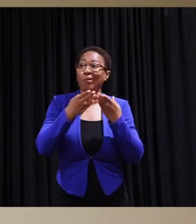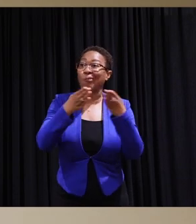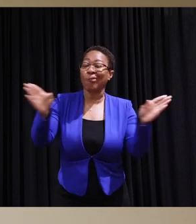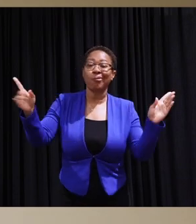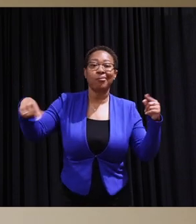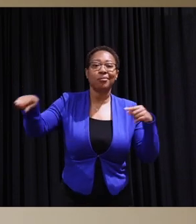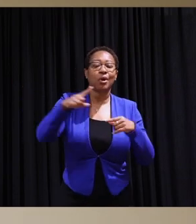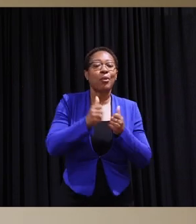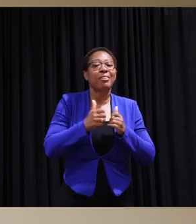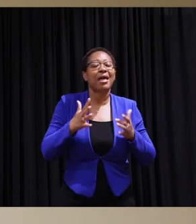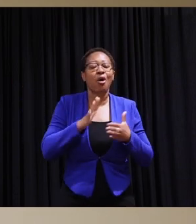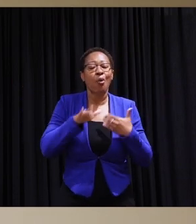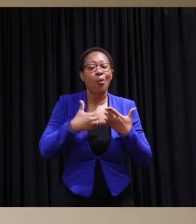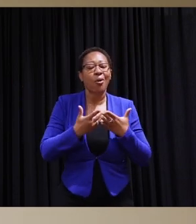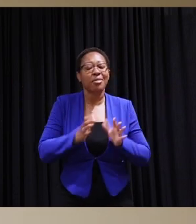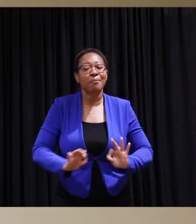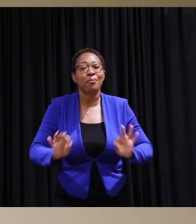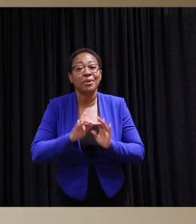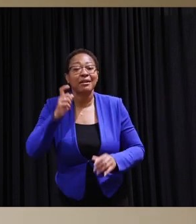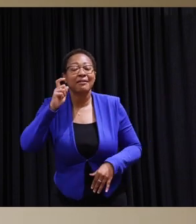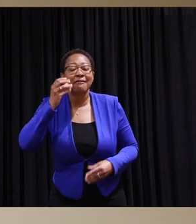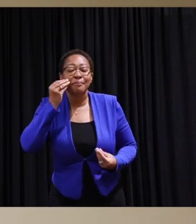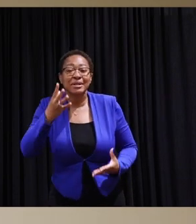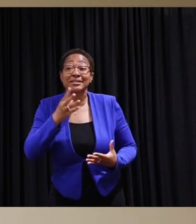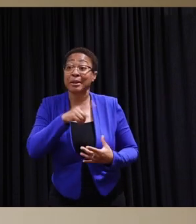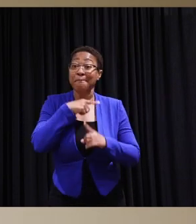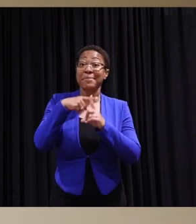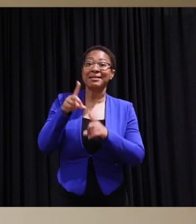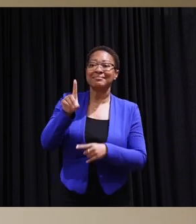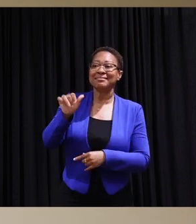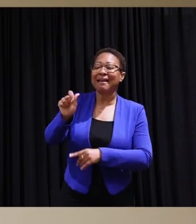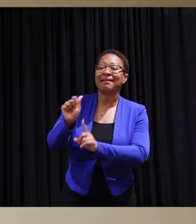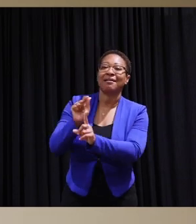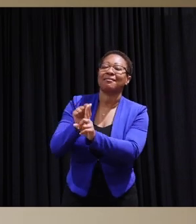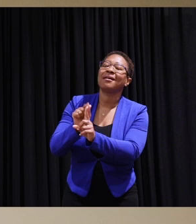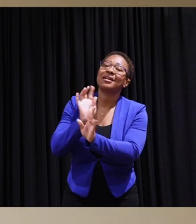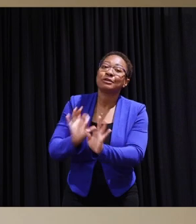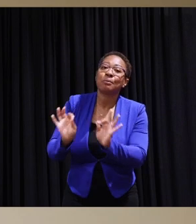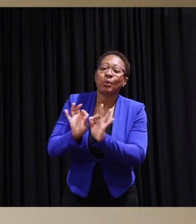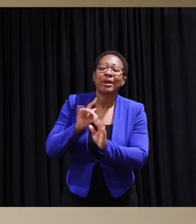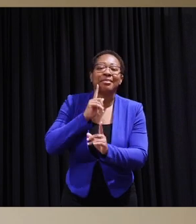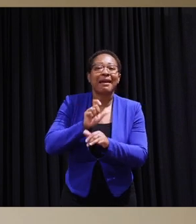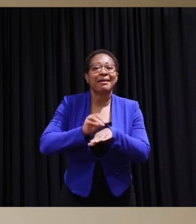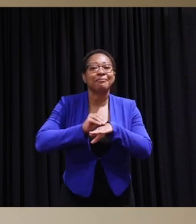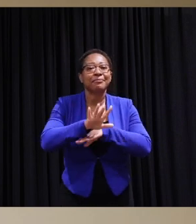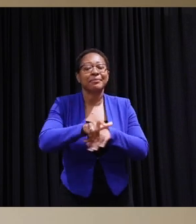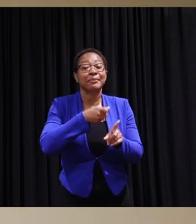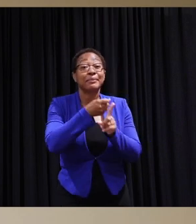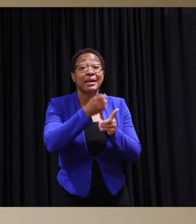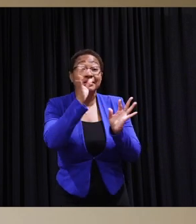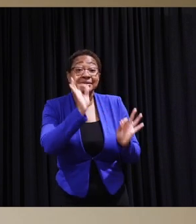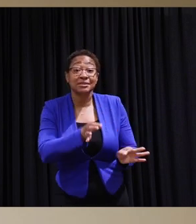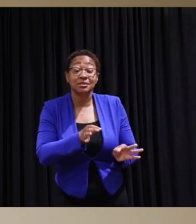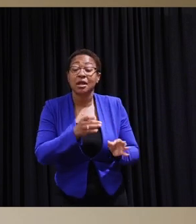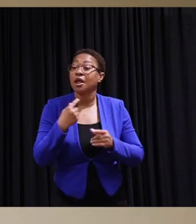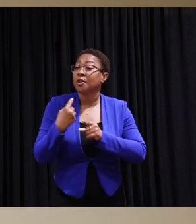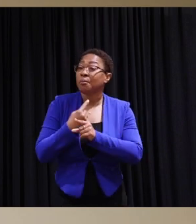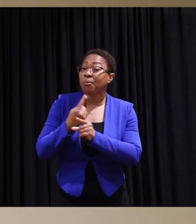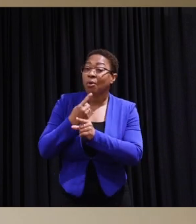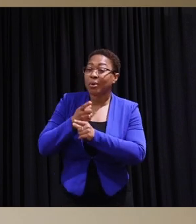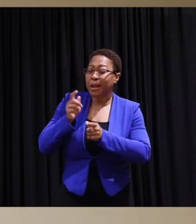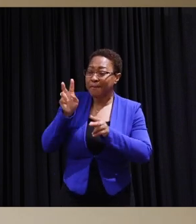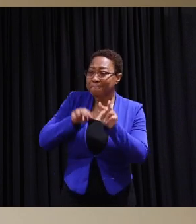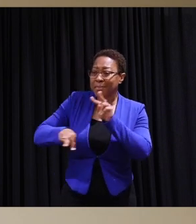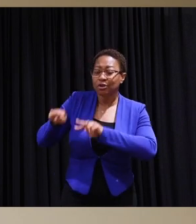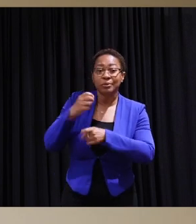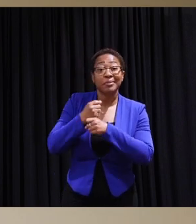masses without the necessary information and data to inform those decisions. And then the appropriate monitoring to make